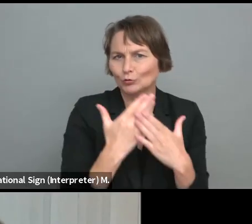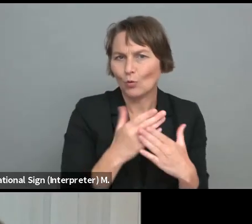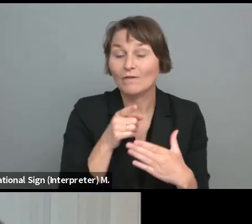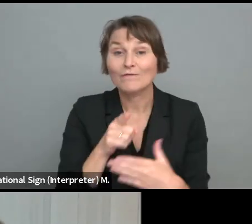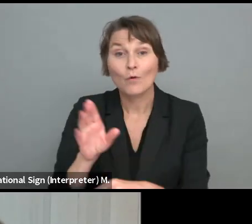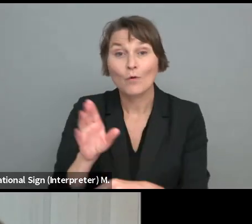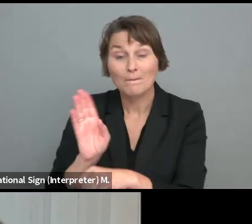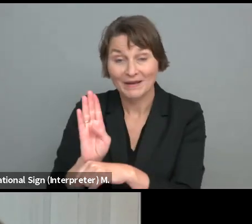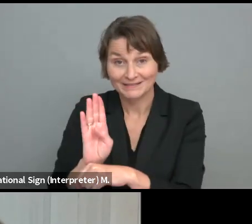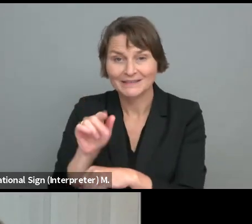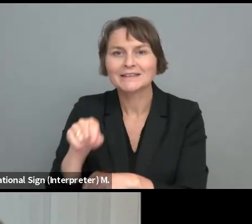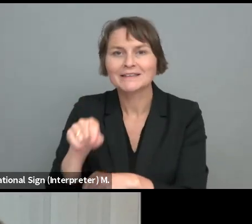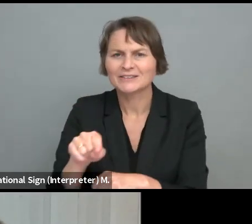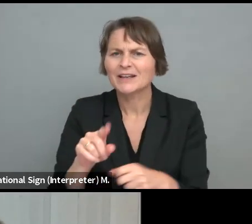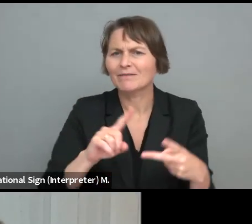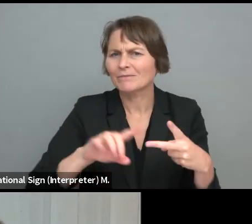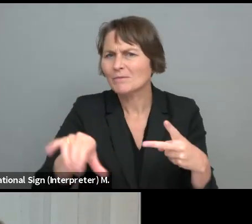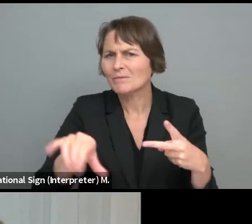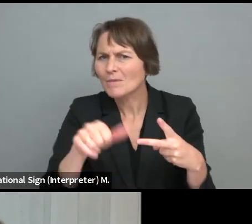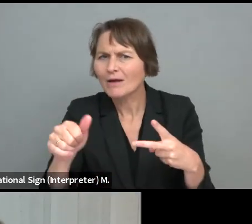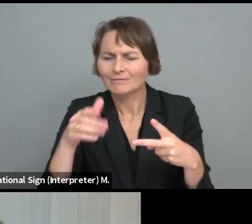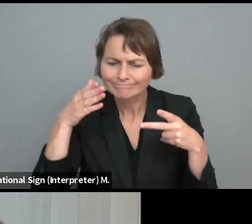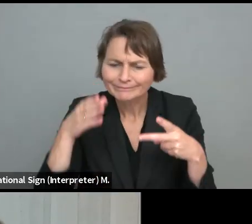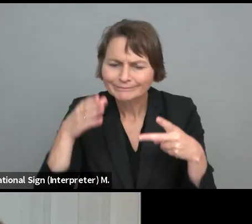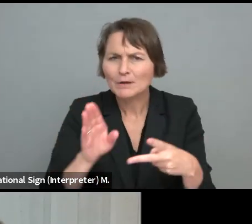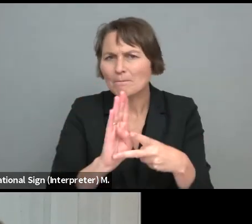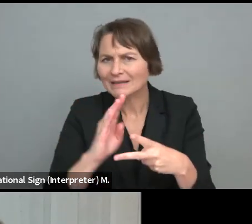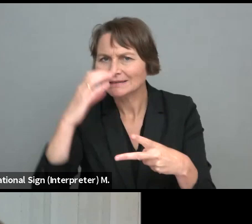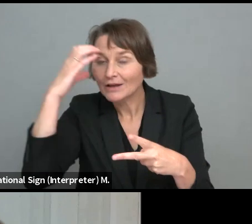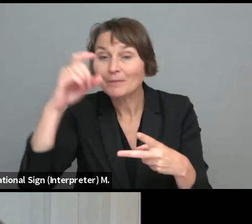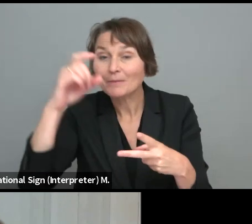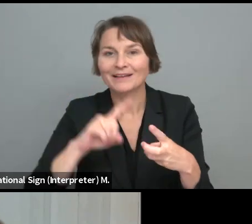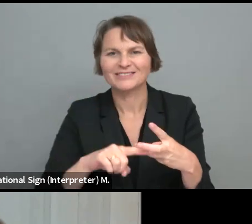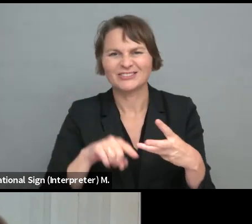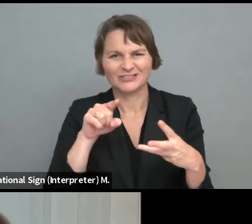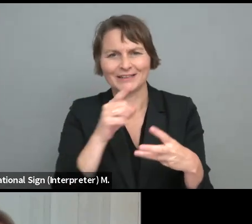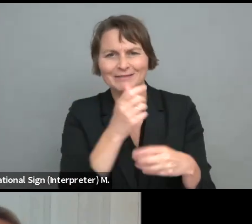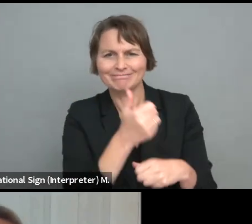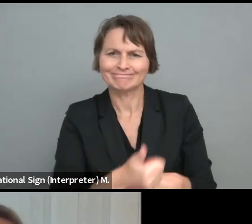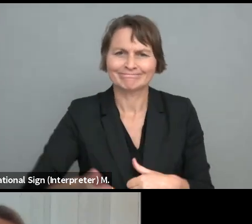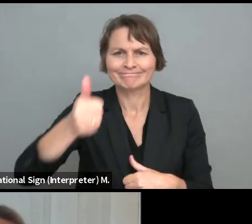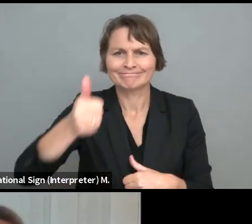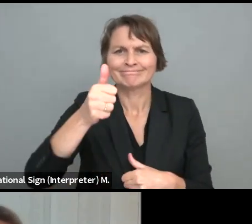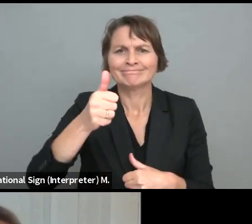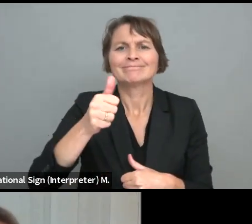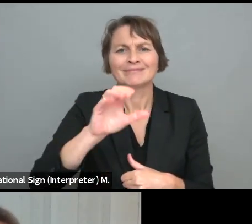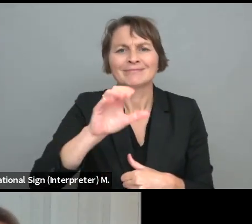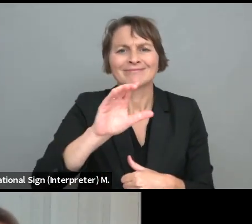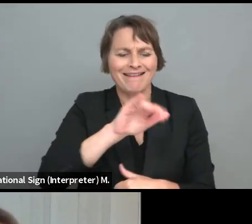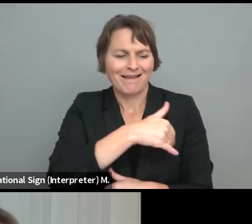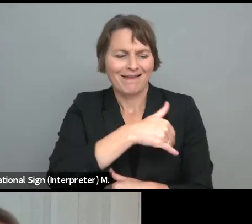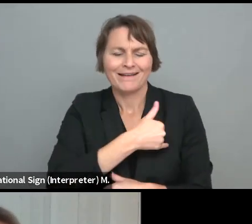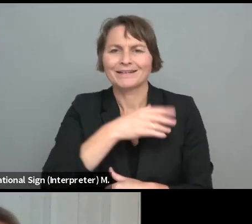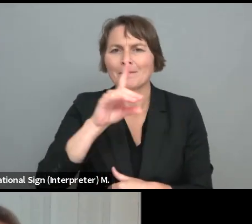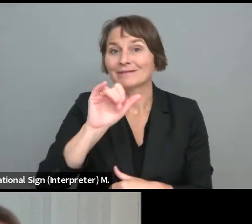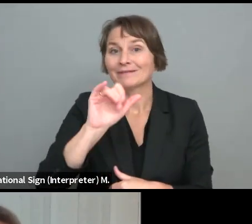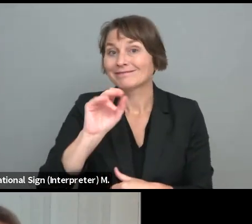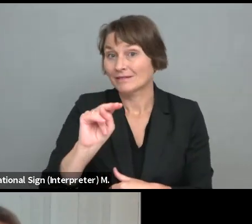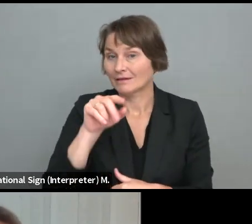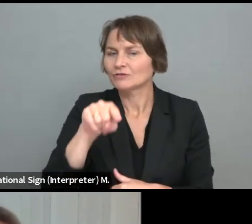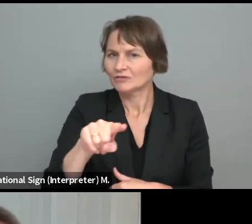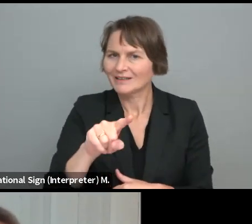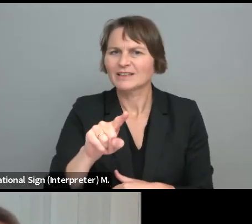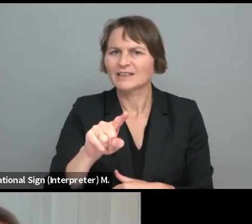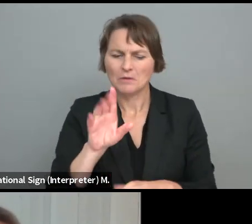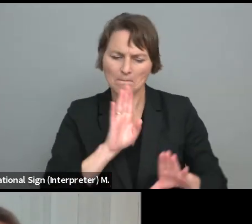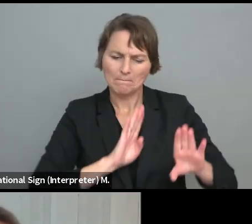of Business and Government and is the academic dean of Harvard Kennedy School. She's a behavioral economist, and